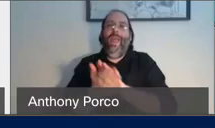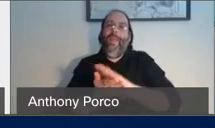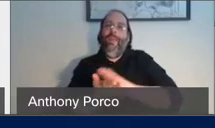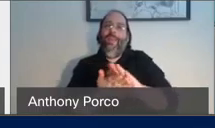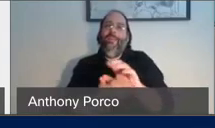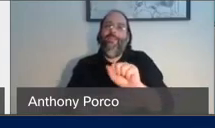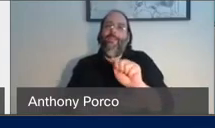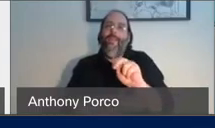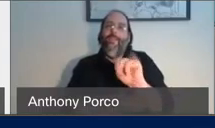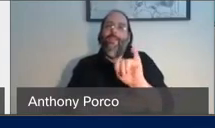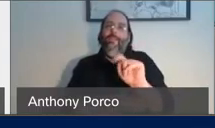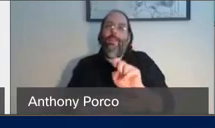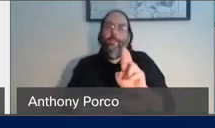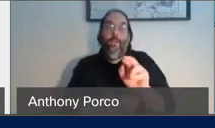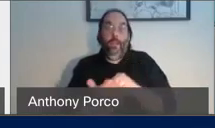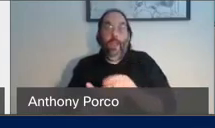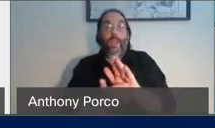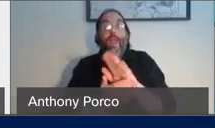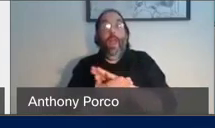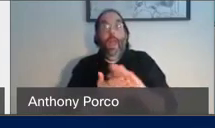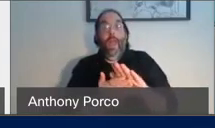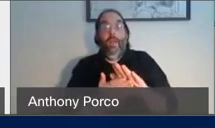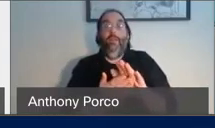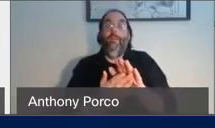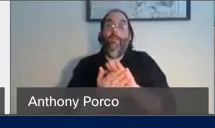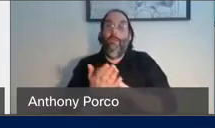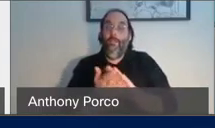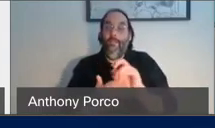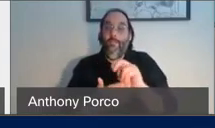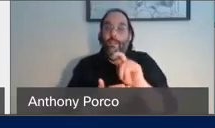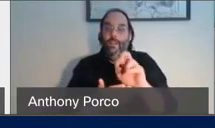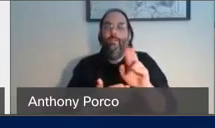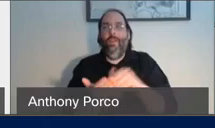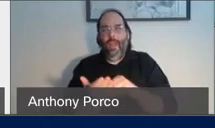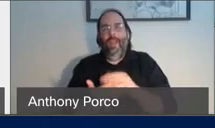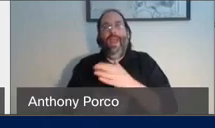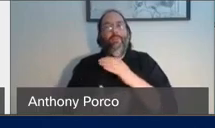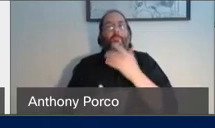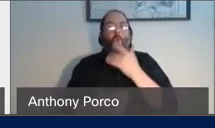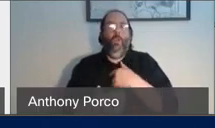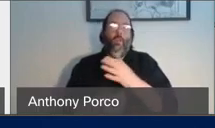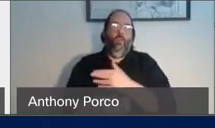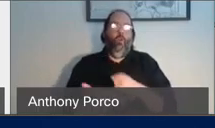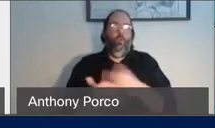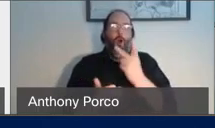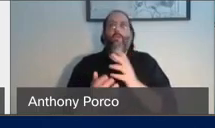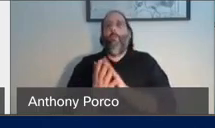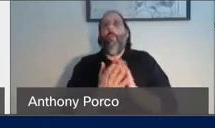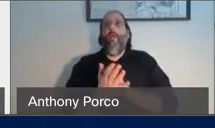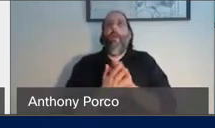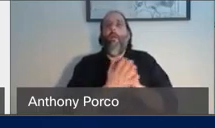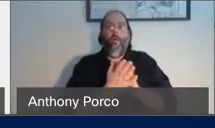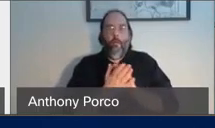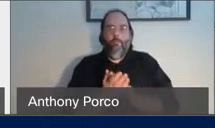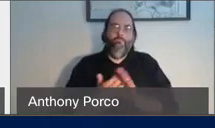And again, hand sanitizer for the length of time that it takes to sing happy birthday twice. And be sure to social